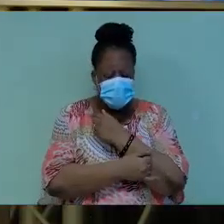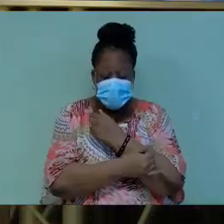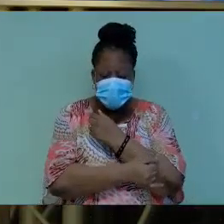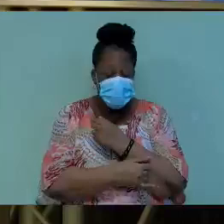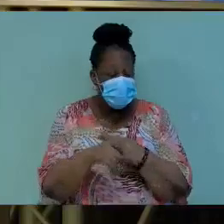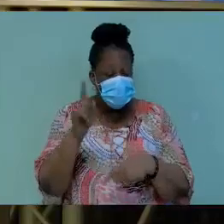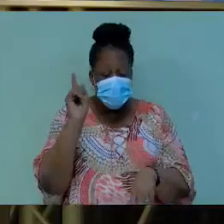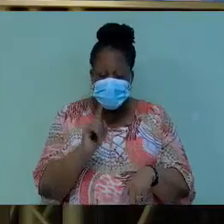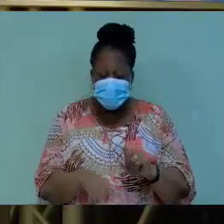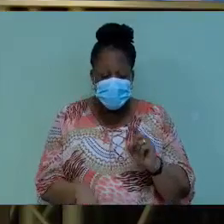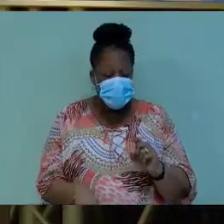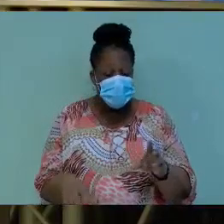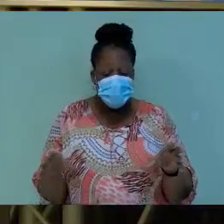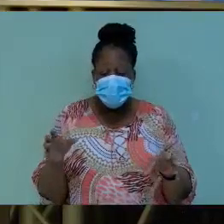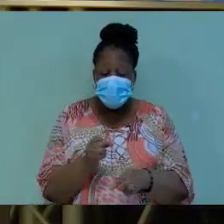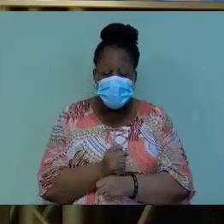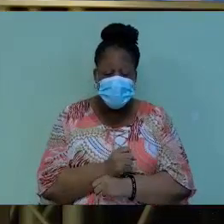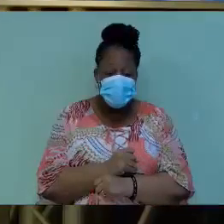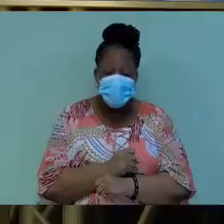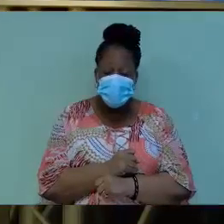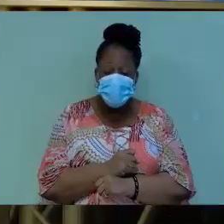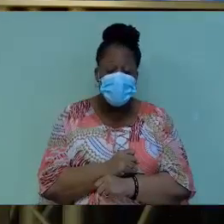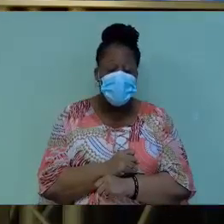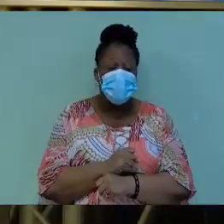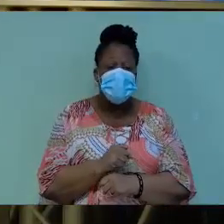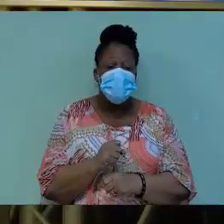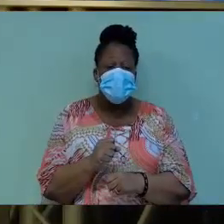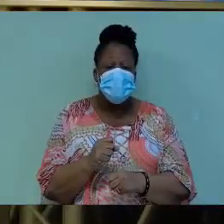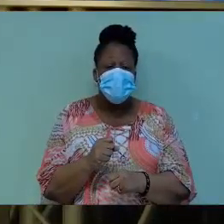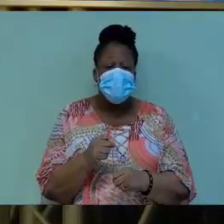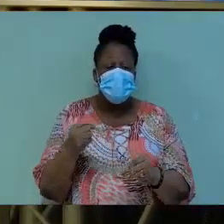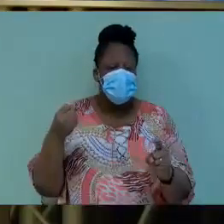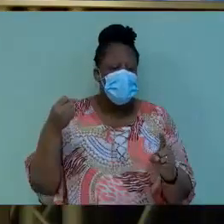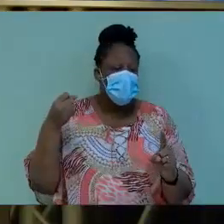the country cannot take such impact.